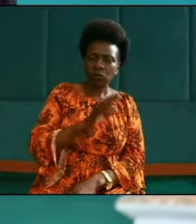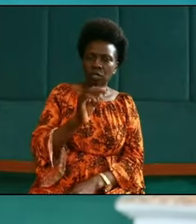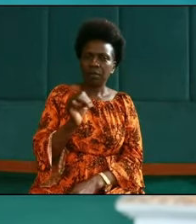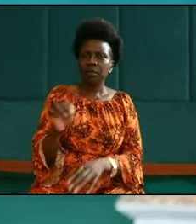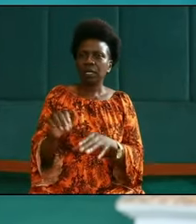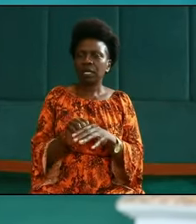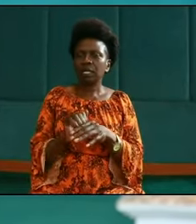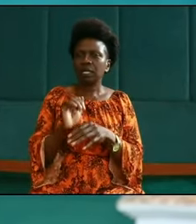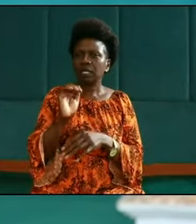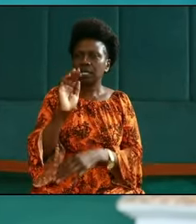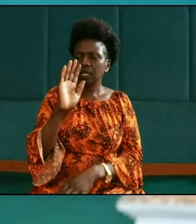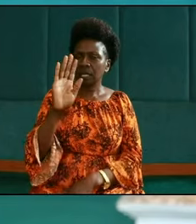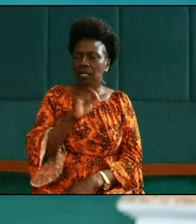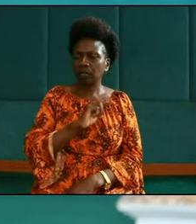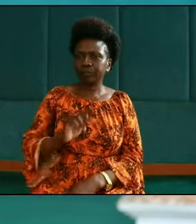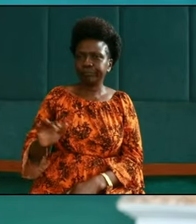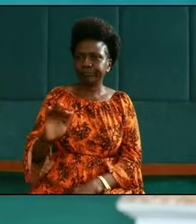they repented and turned back.